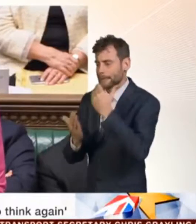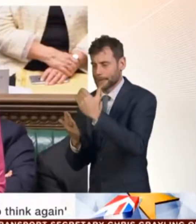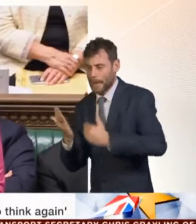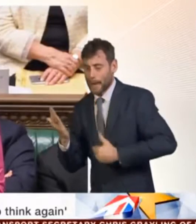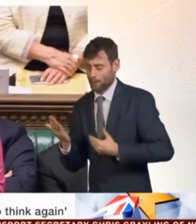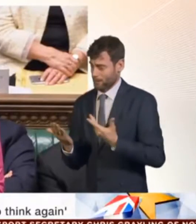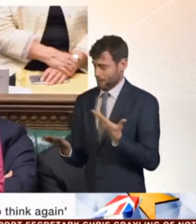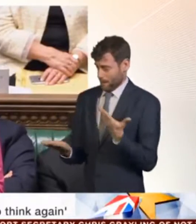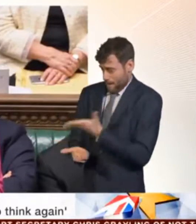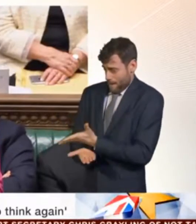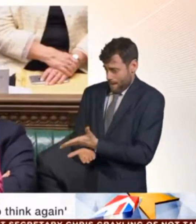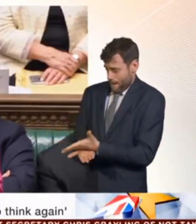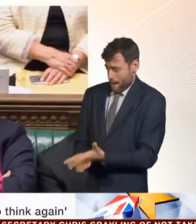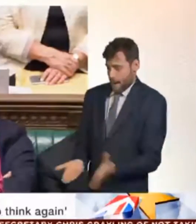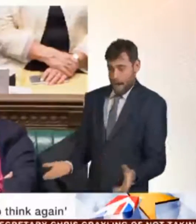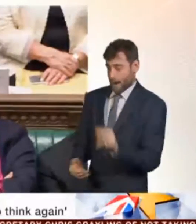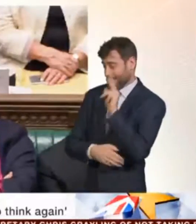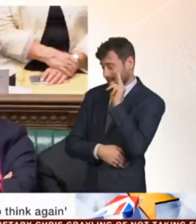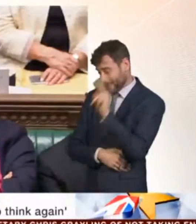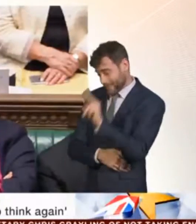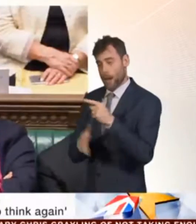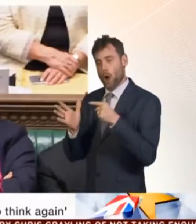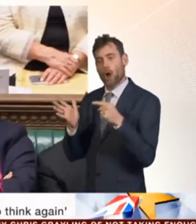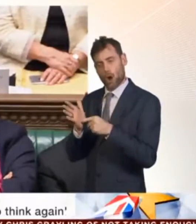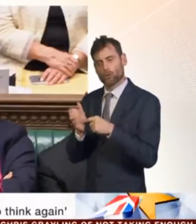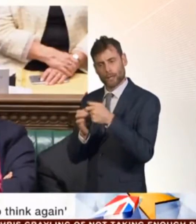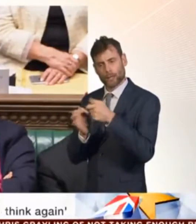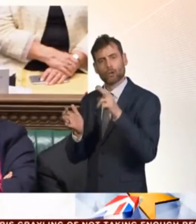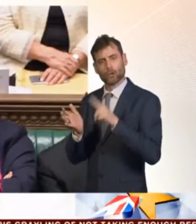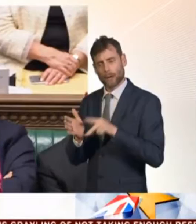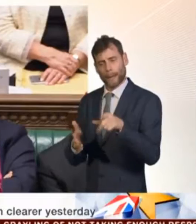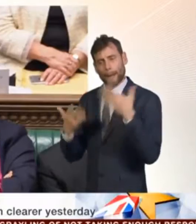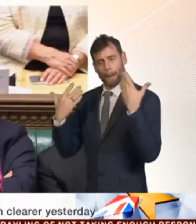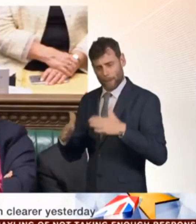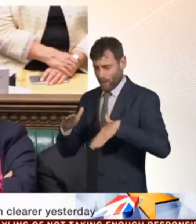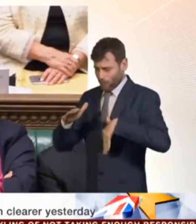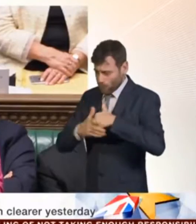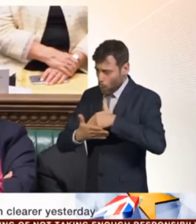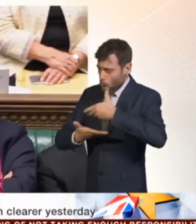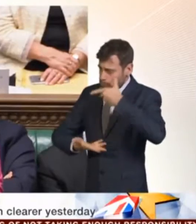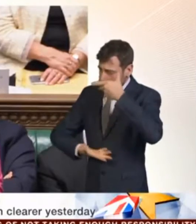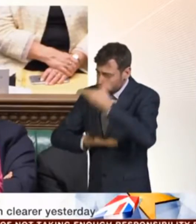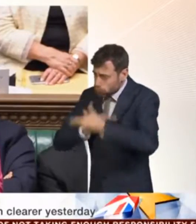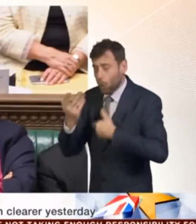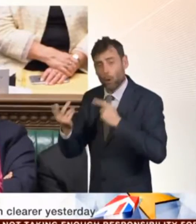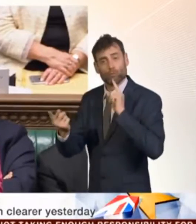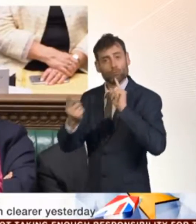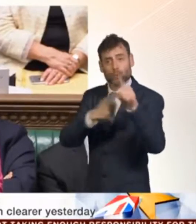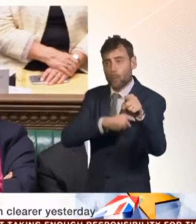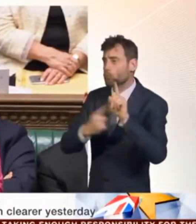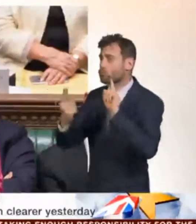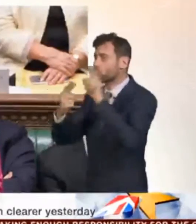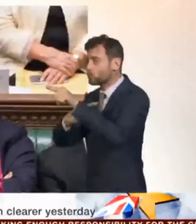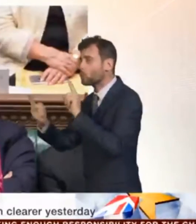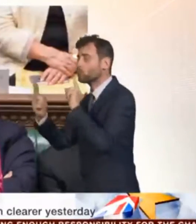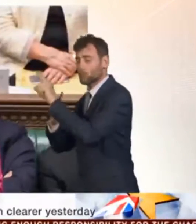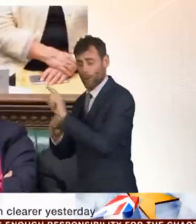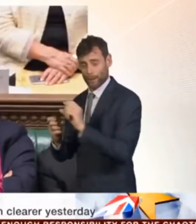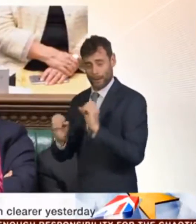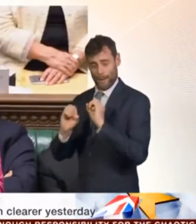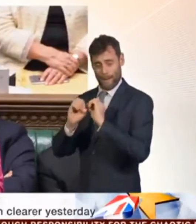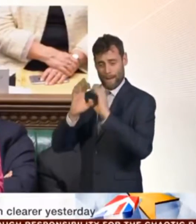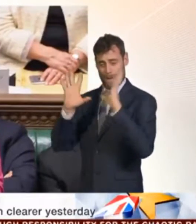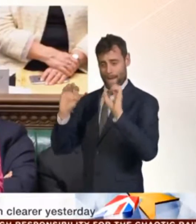absolutely no doubt that the Attorney-General gave a full and frank exposition of the legal position of the withdrawal